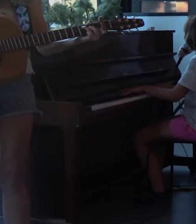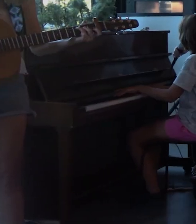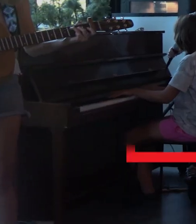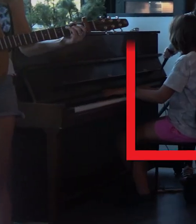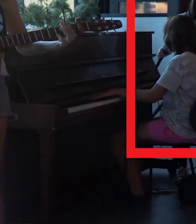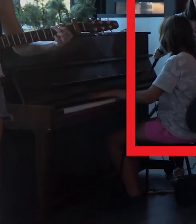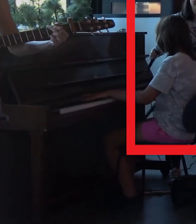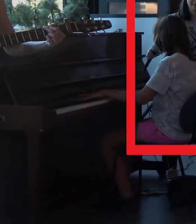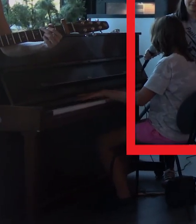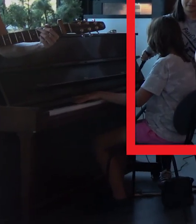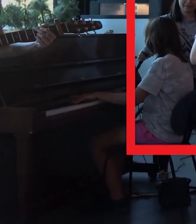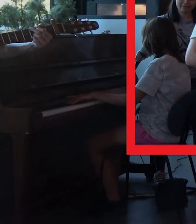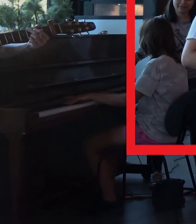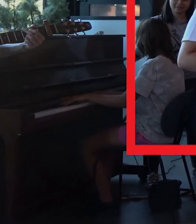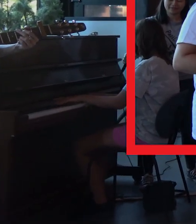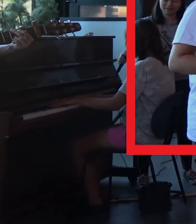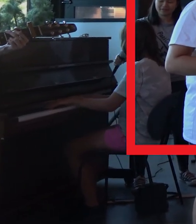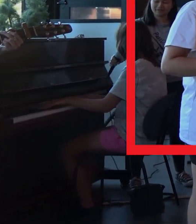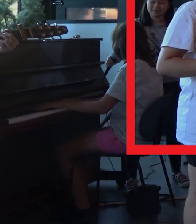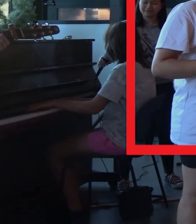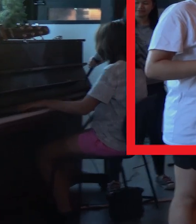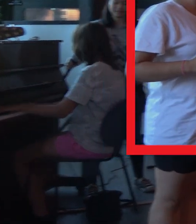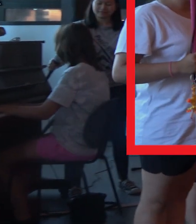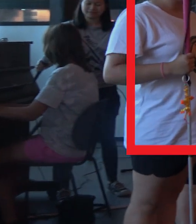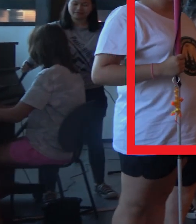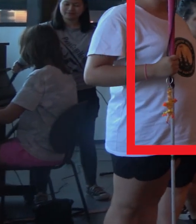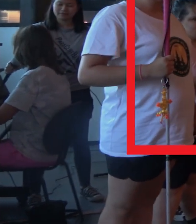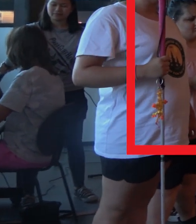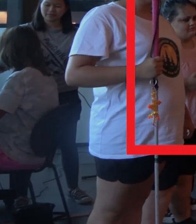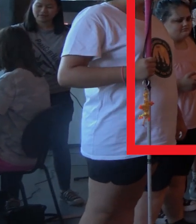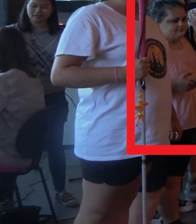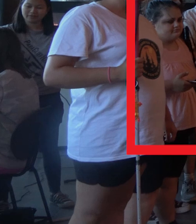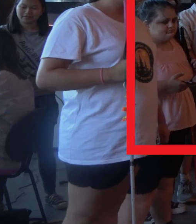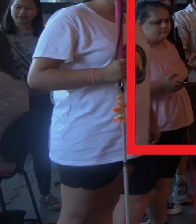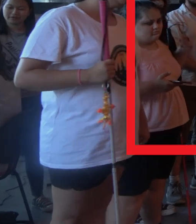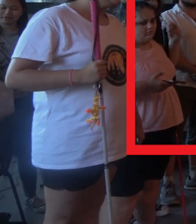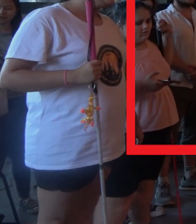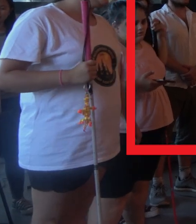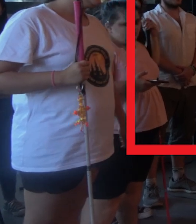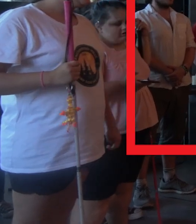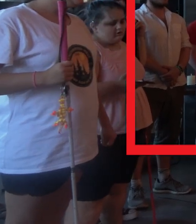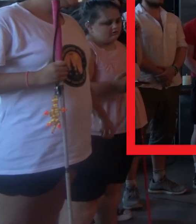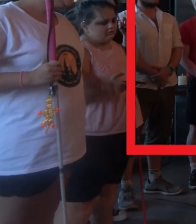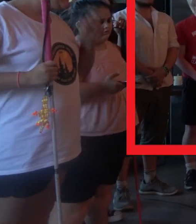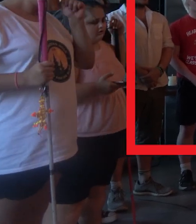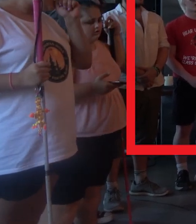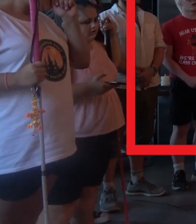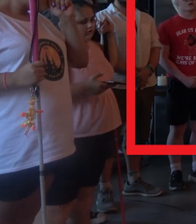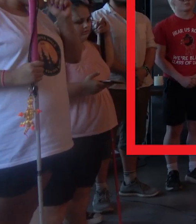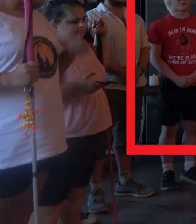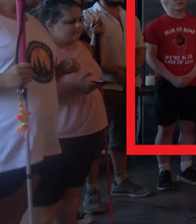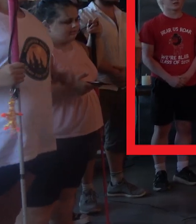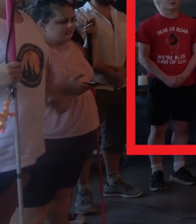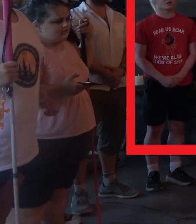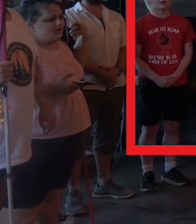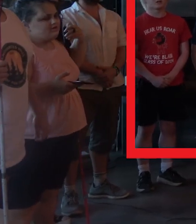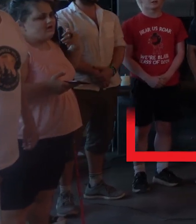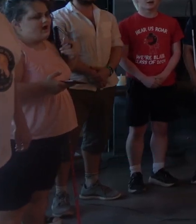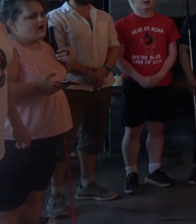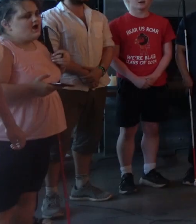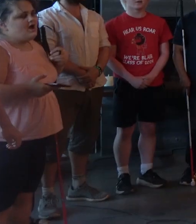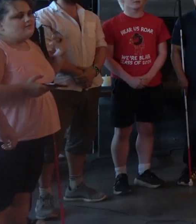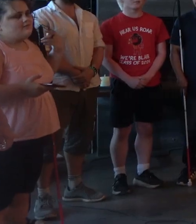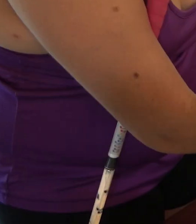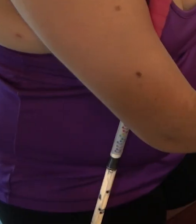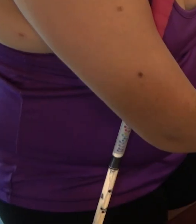Title: Enchanted Hills Camp, Summer 2024. Campers stand and sing, crack eggs into a bowl, and paddle a paddle boat. Kara Johnson,